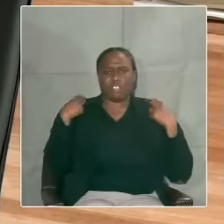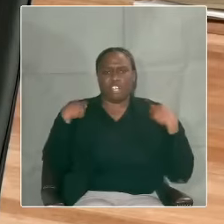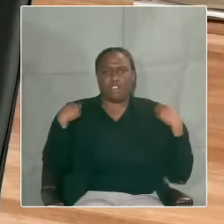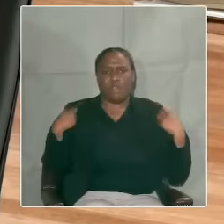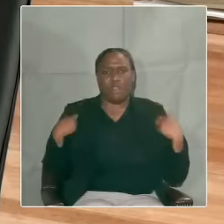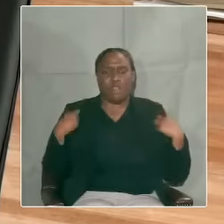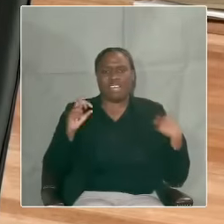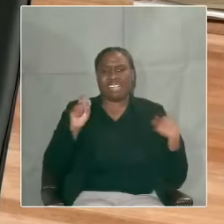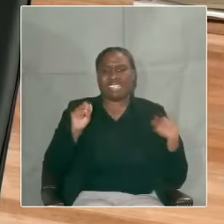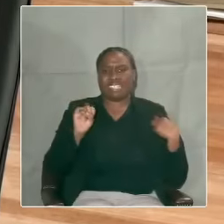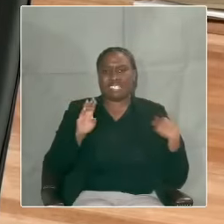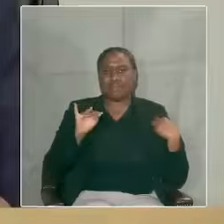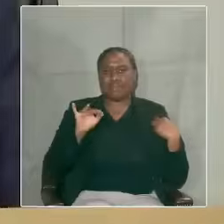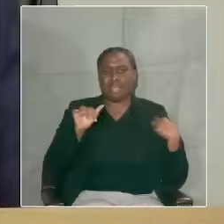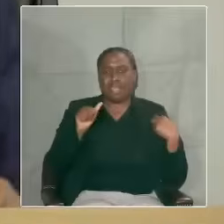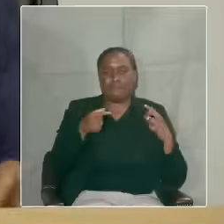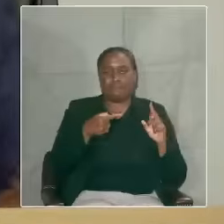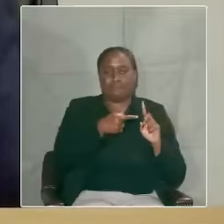If you can please proceed from there.